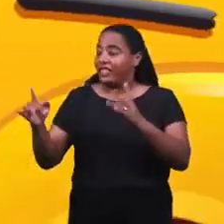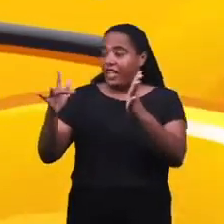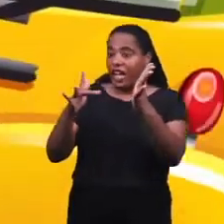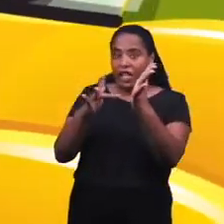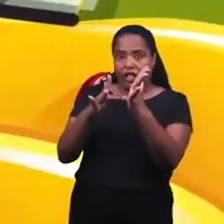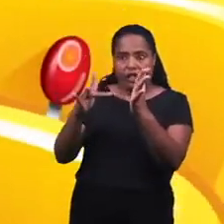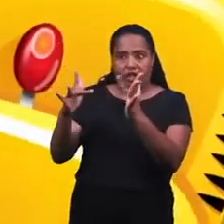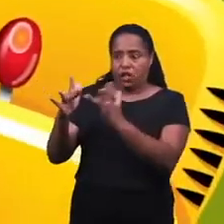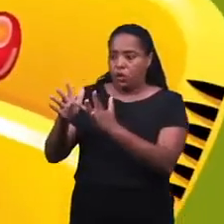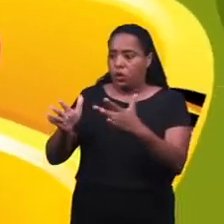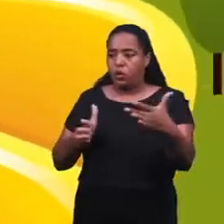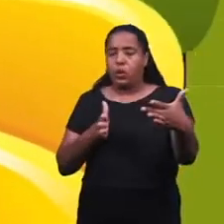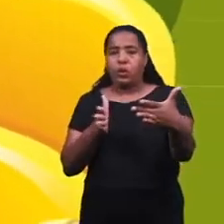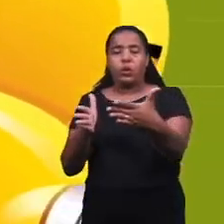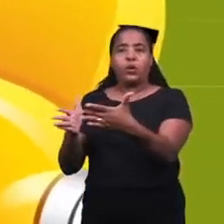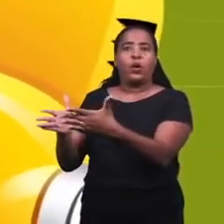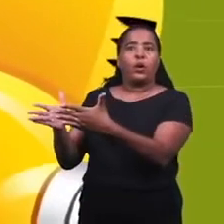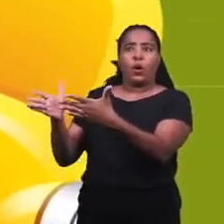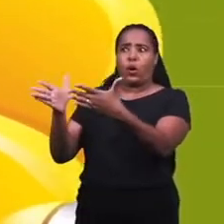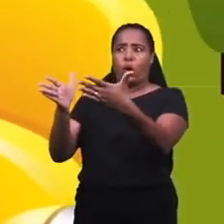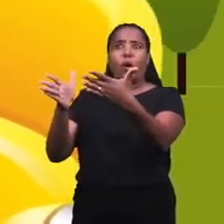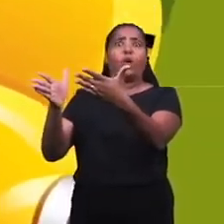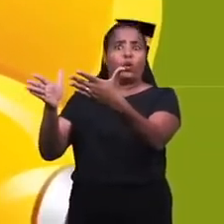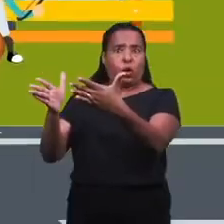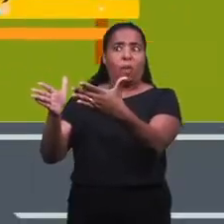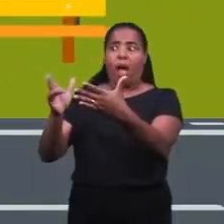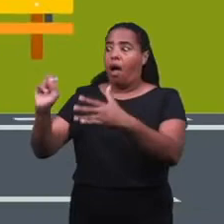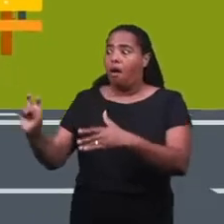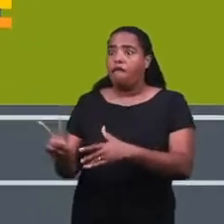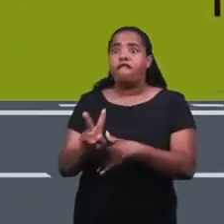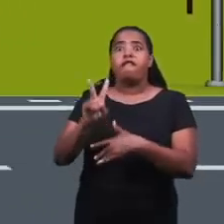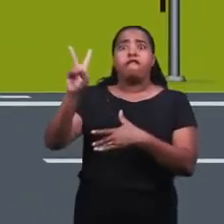Jesus Christ is the way and the guide of value.